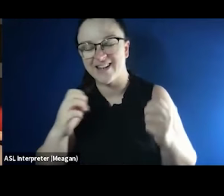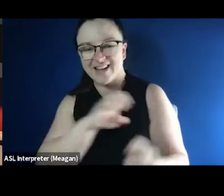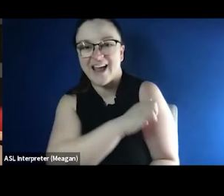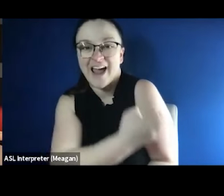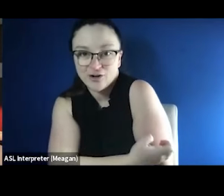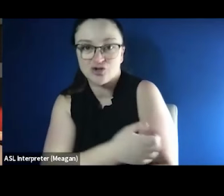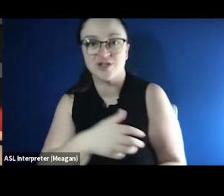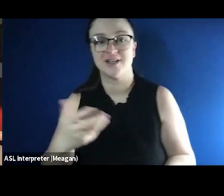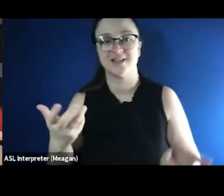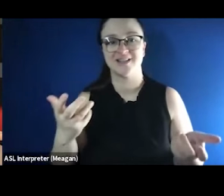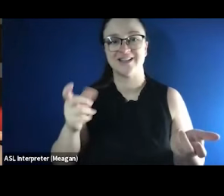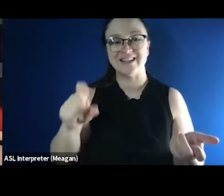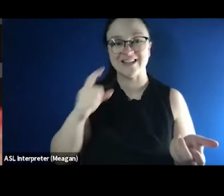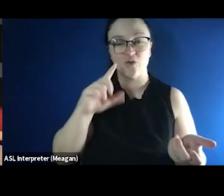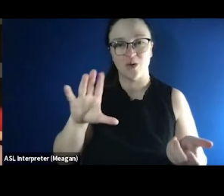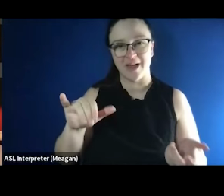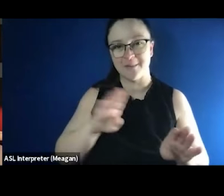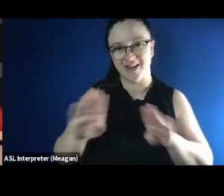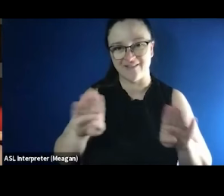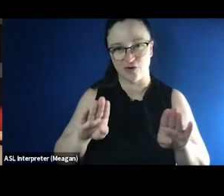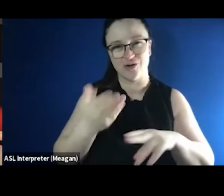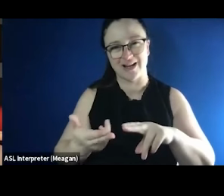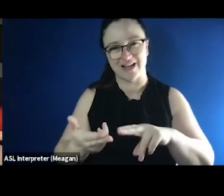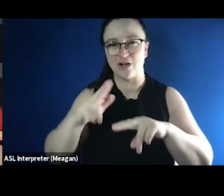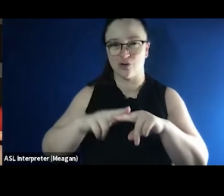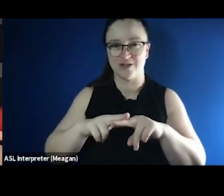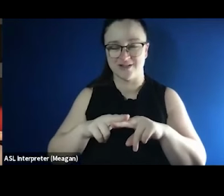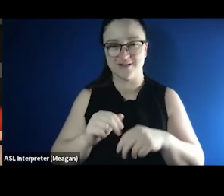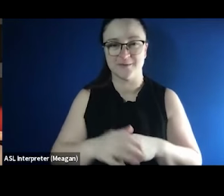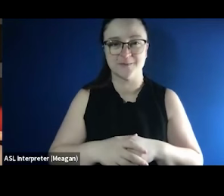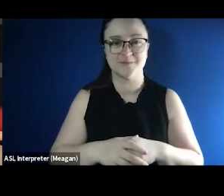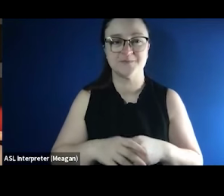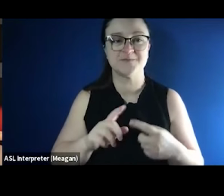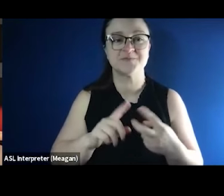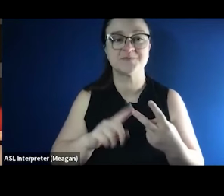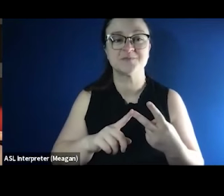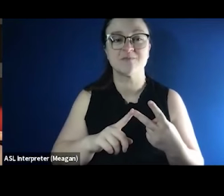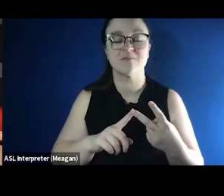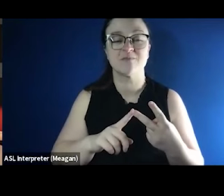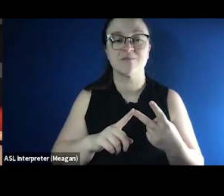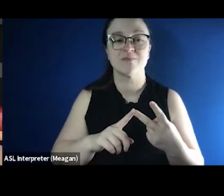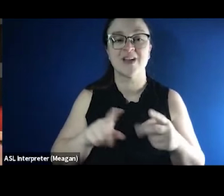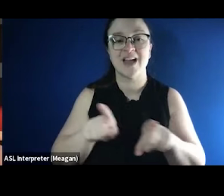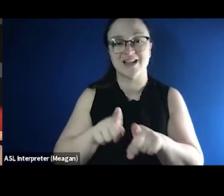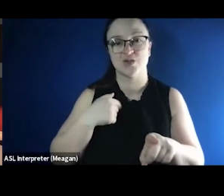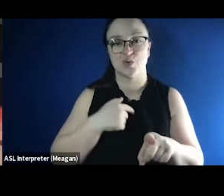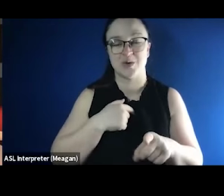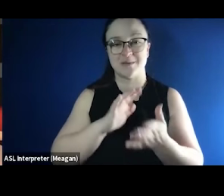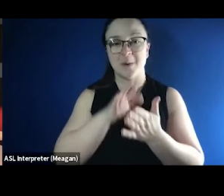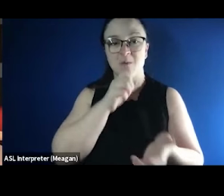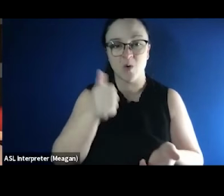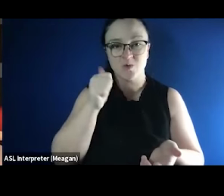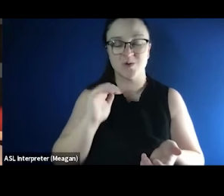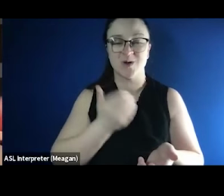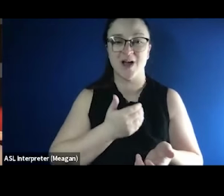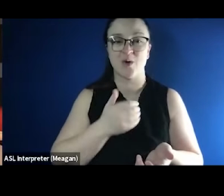are called criminal energetics. A second potential framework is understanding that as we age, our testosterone and